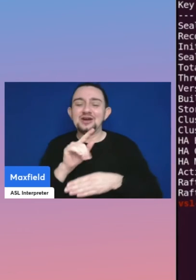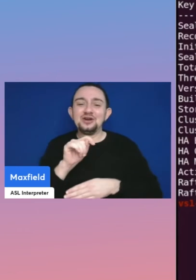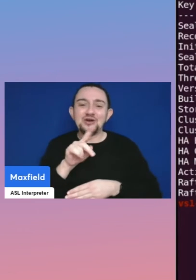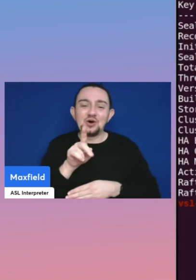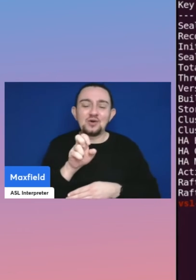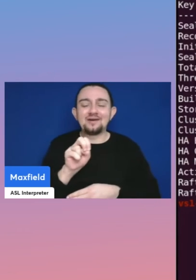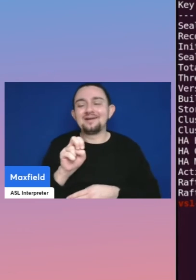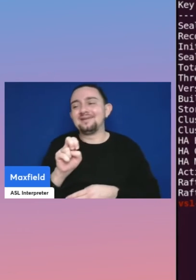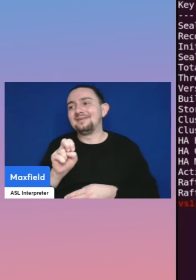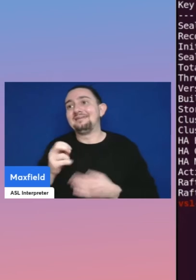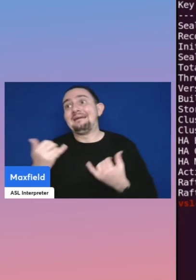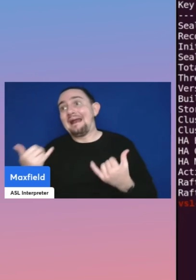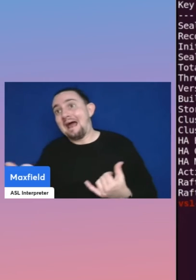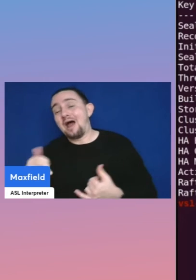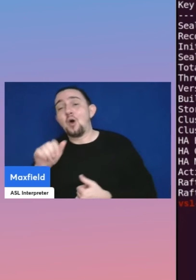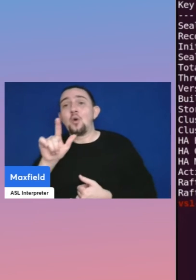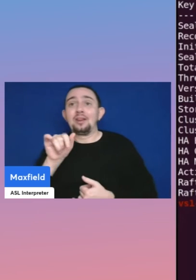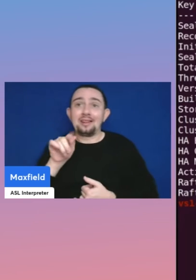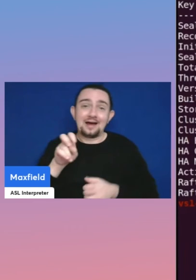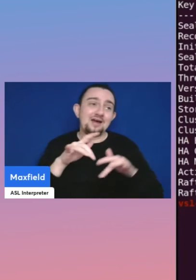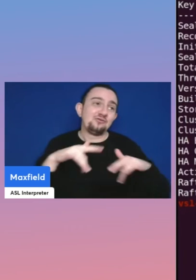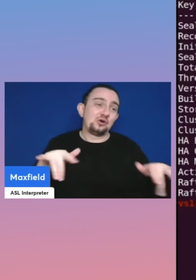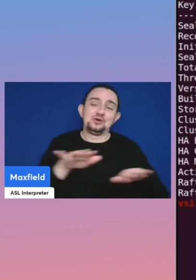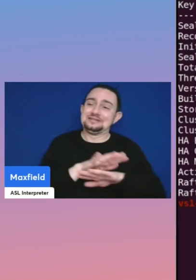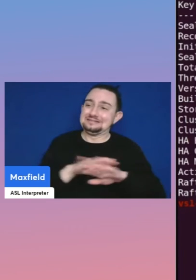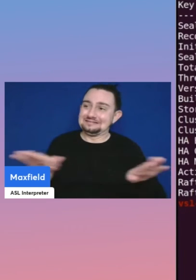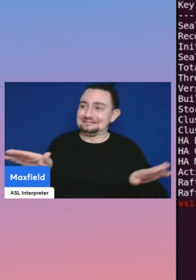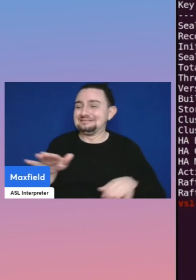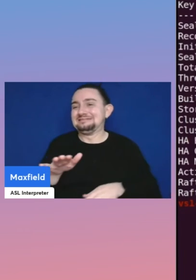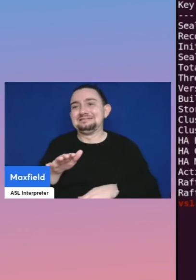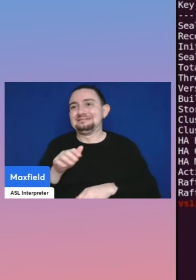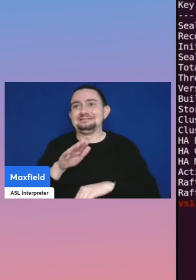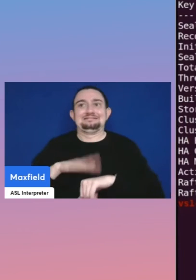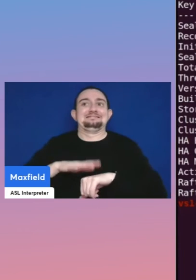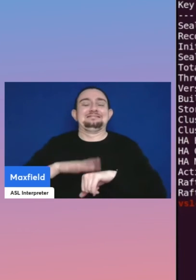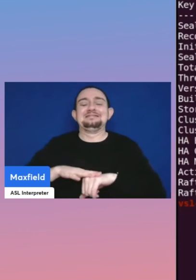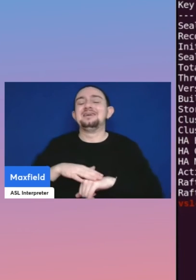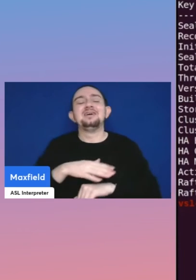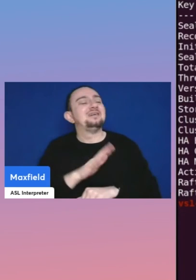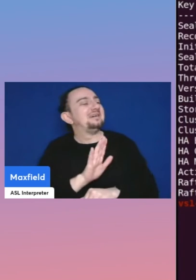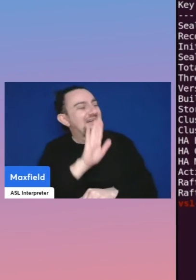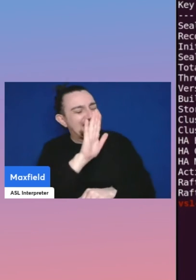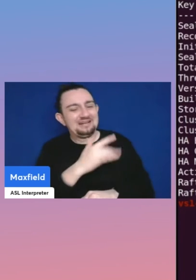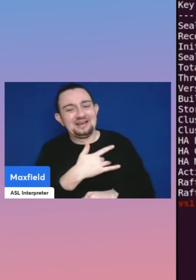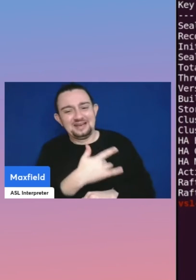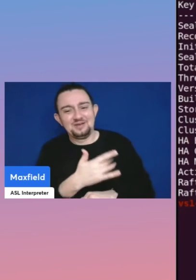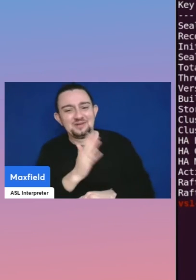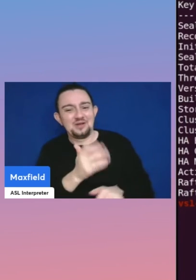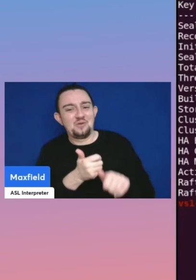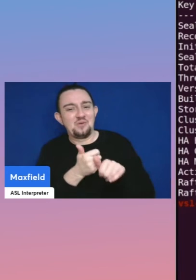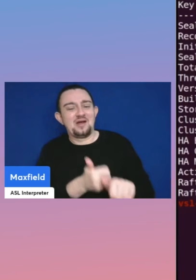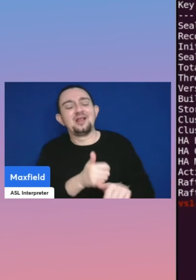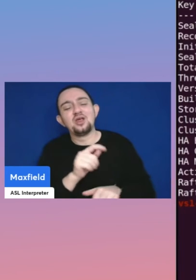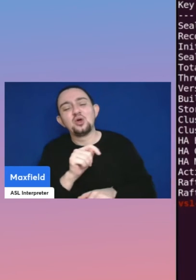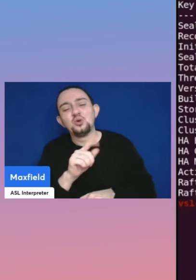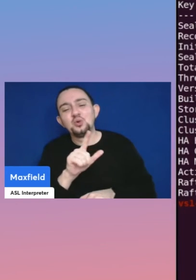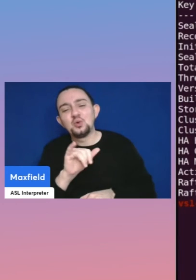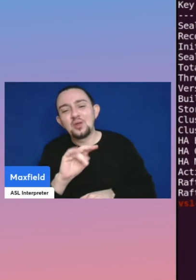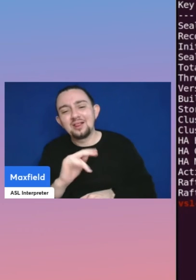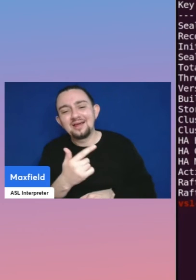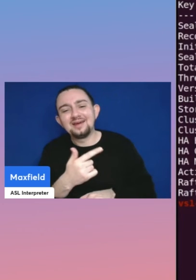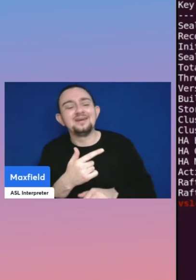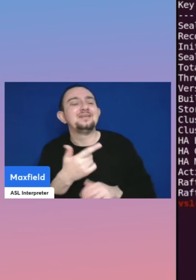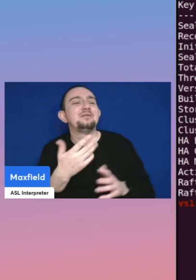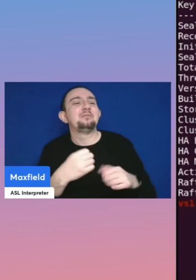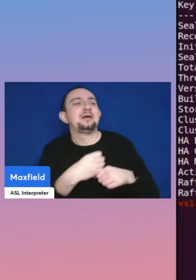just for demonstration purposes. We usually use some tooling like DRM for exposing those variables